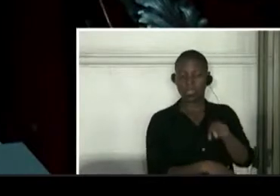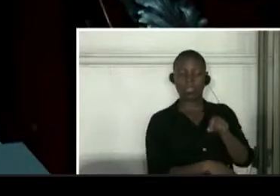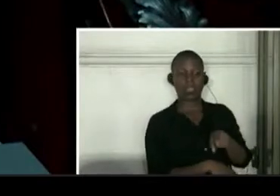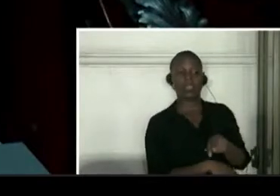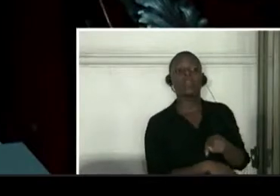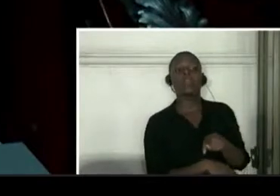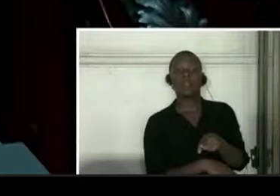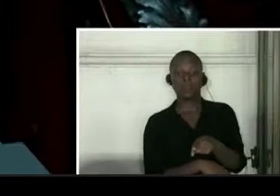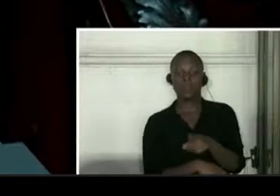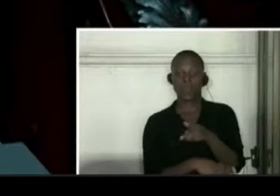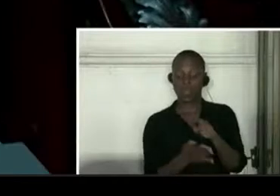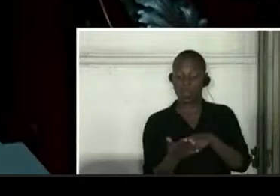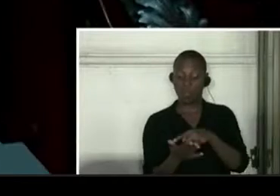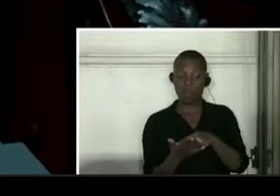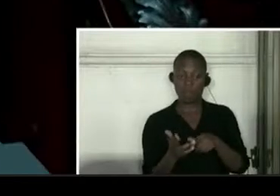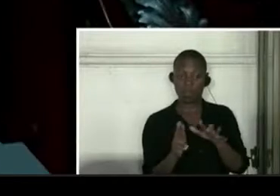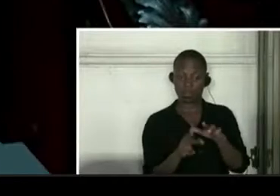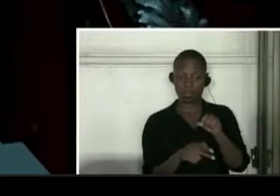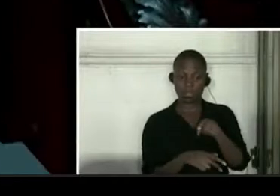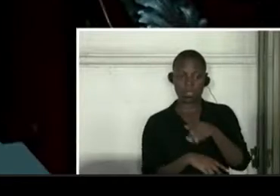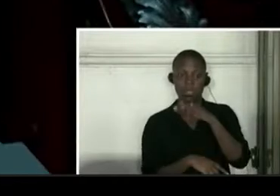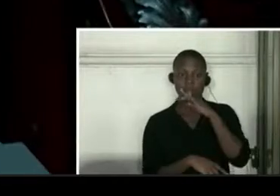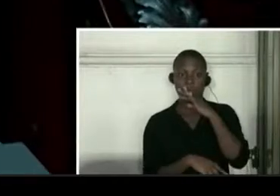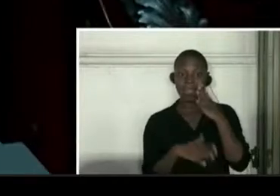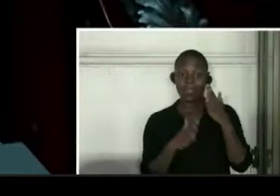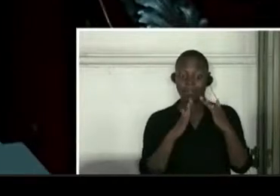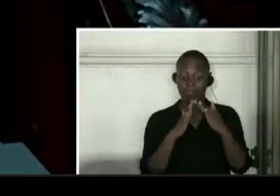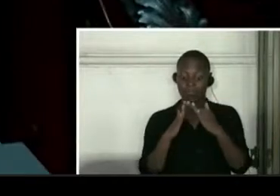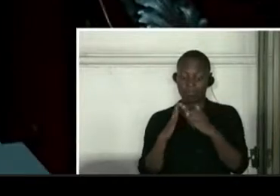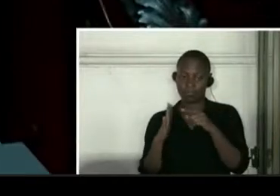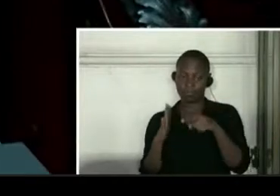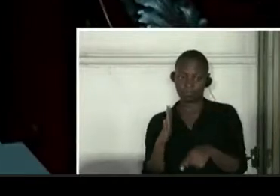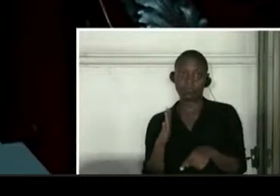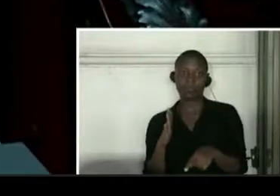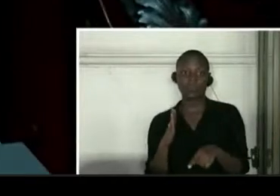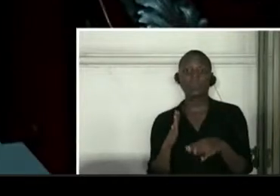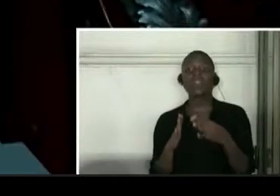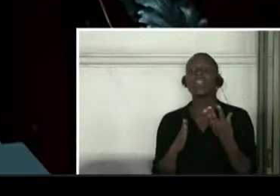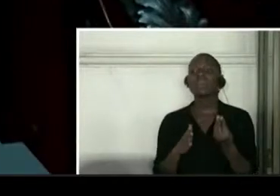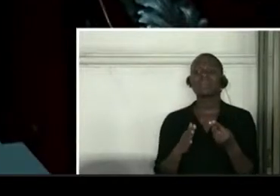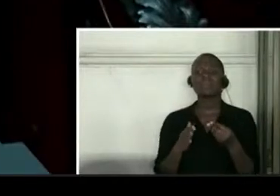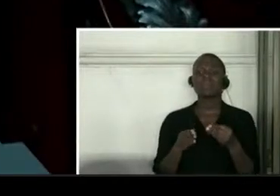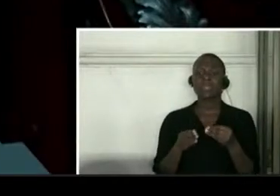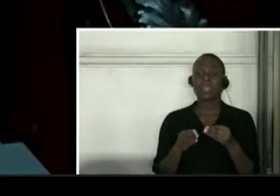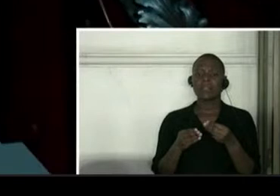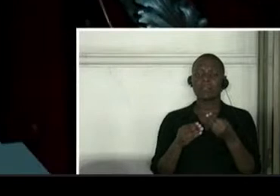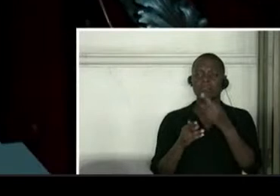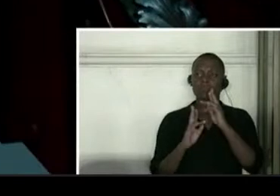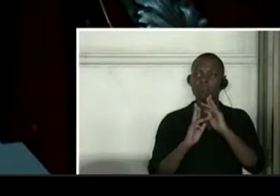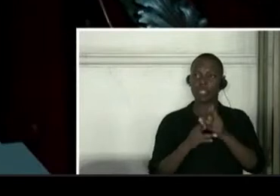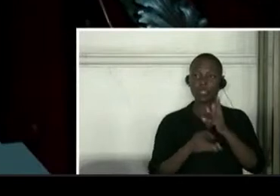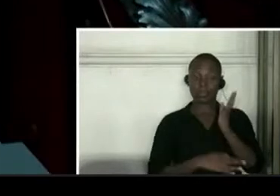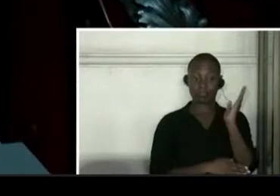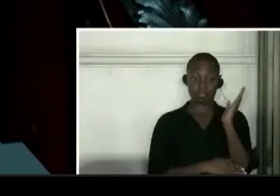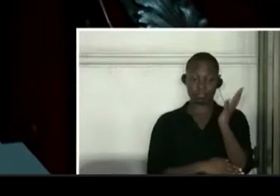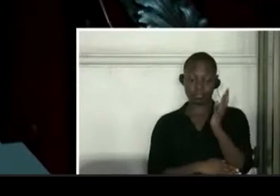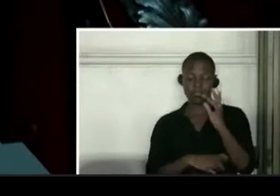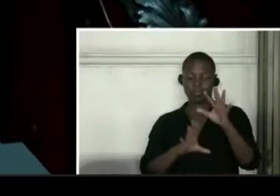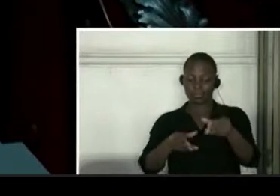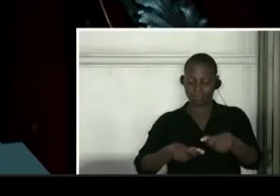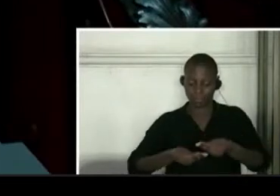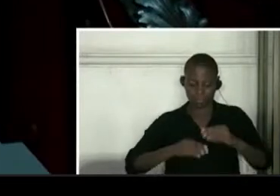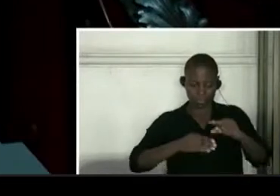Department. The Portfolio Committee on Human Settlements received the presentations on the 2022-2023